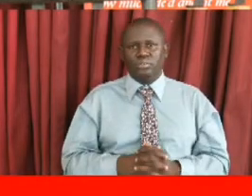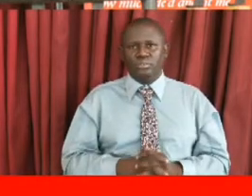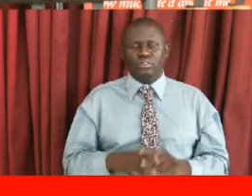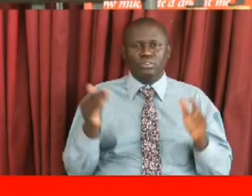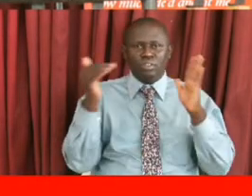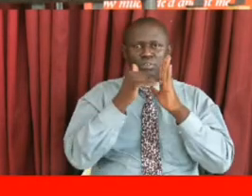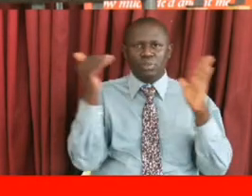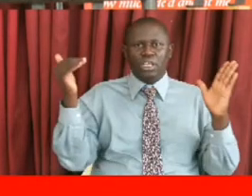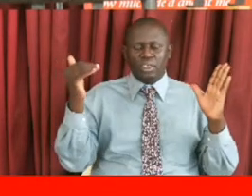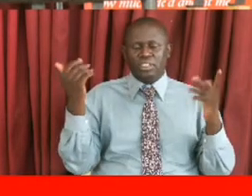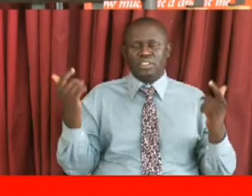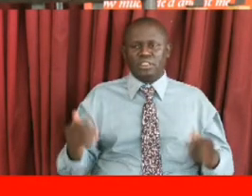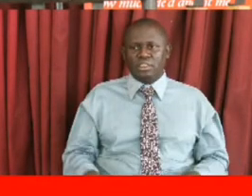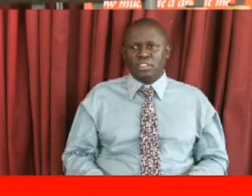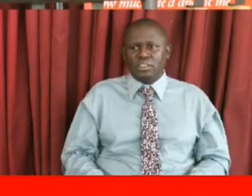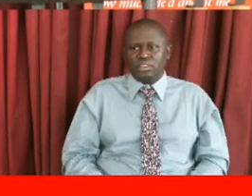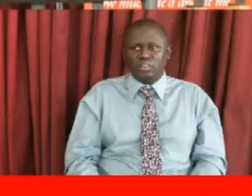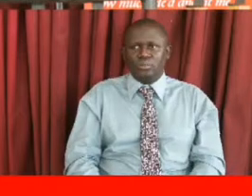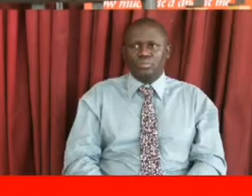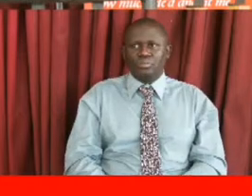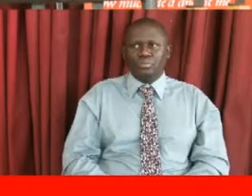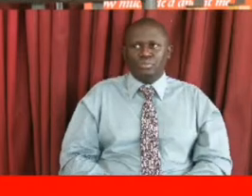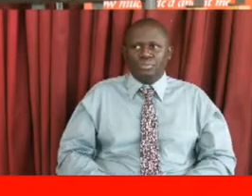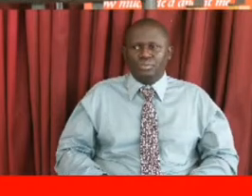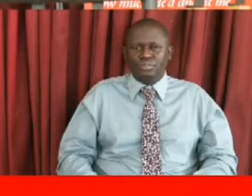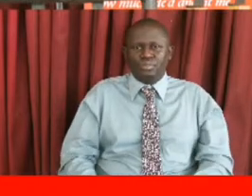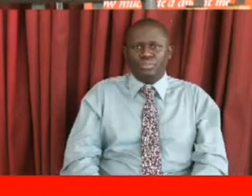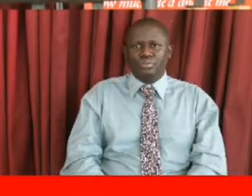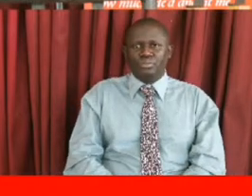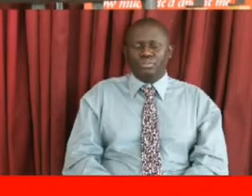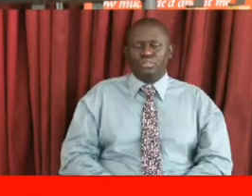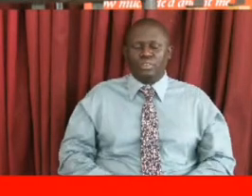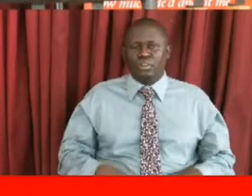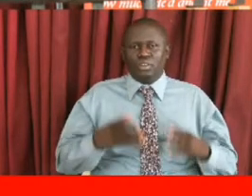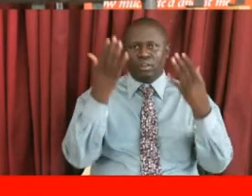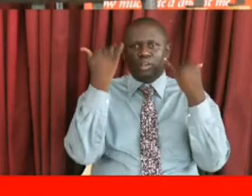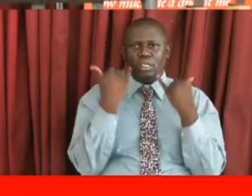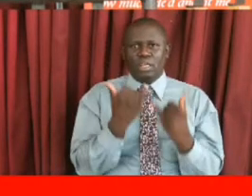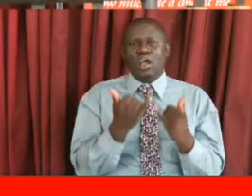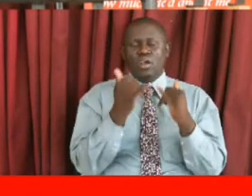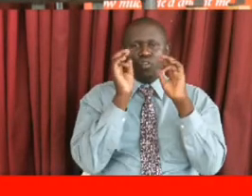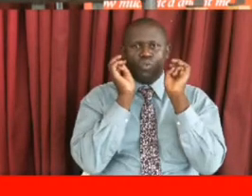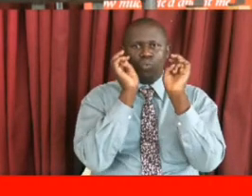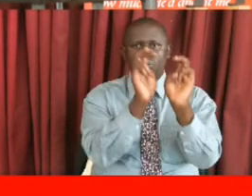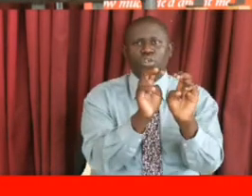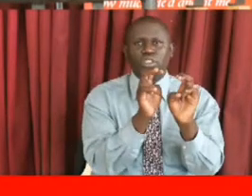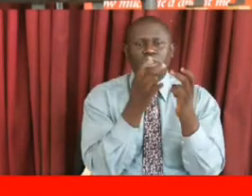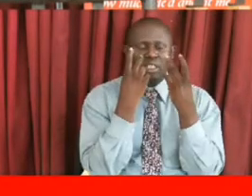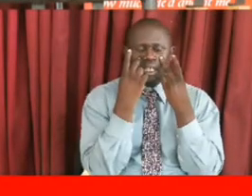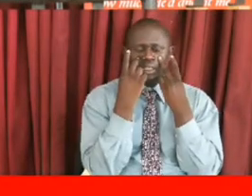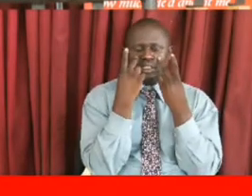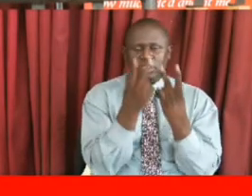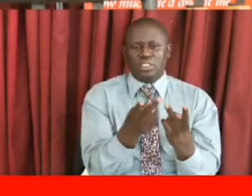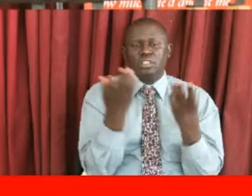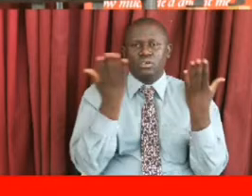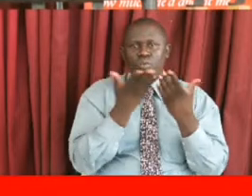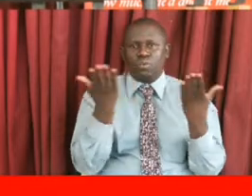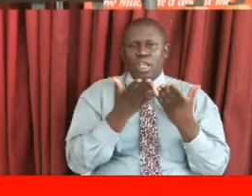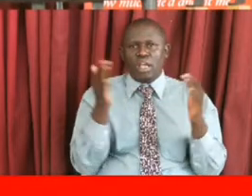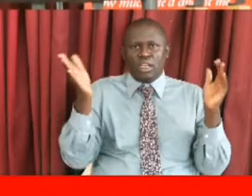against okay now watch and see where the Gate of Hell is